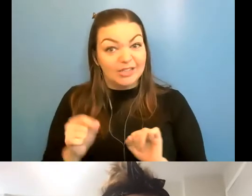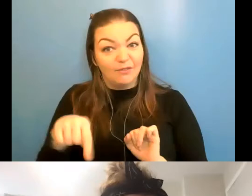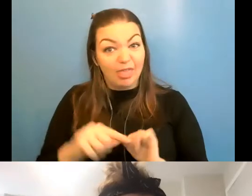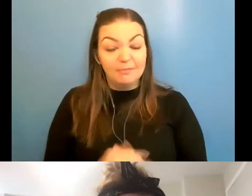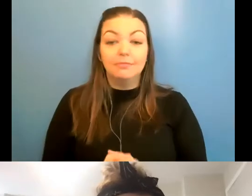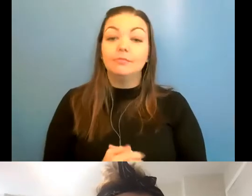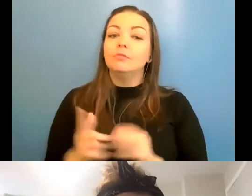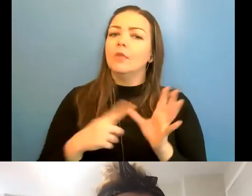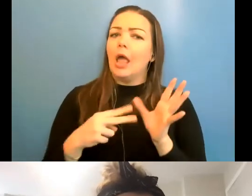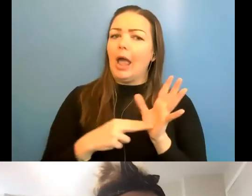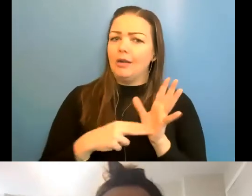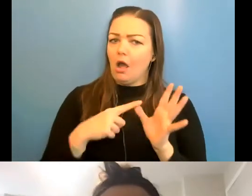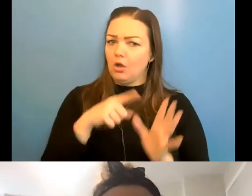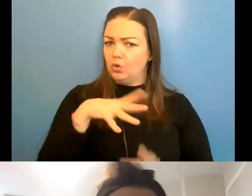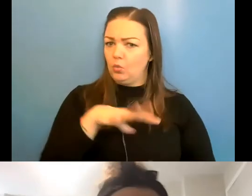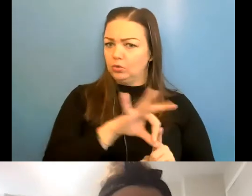do you want to ask Ellie?